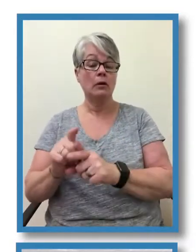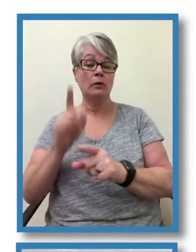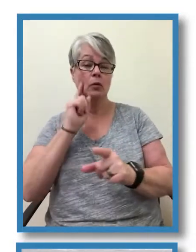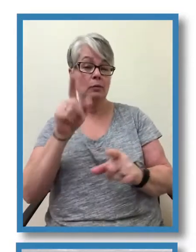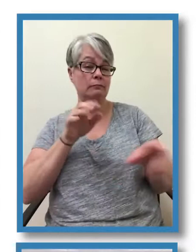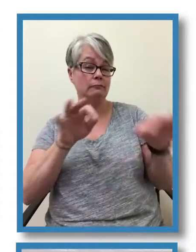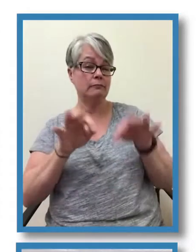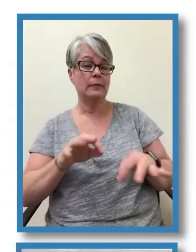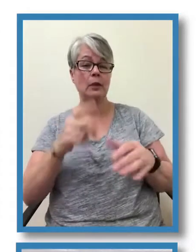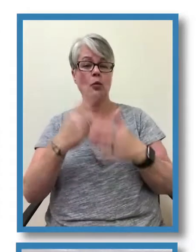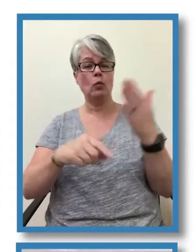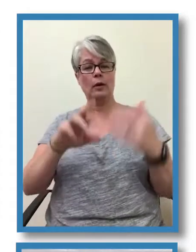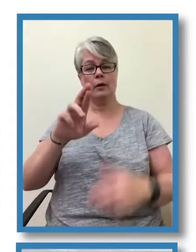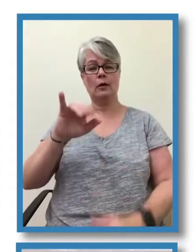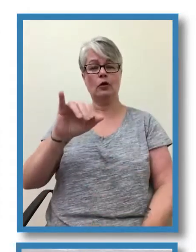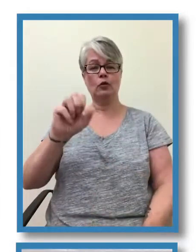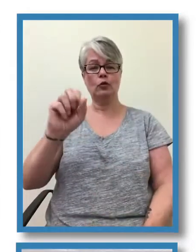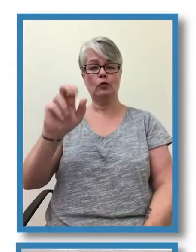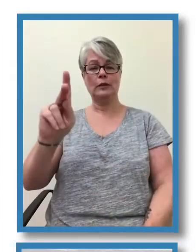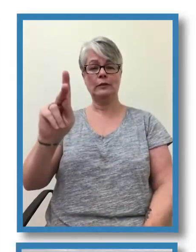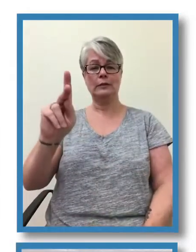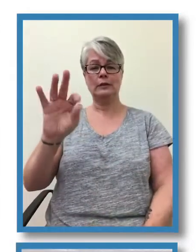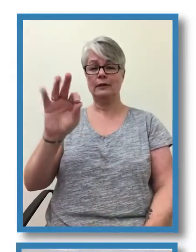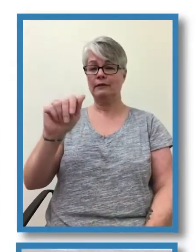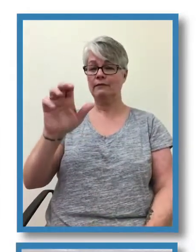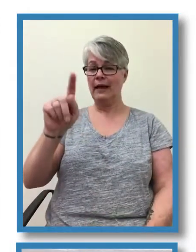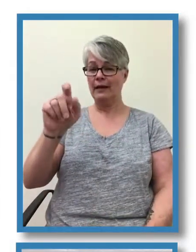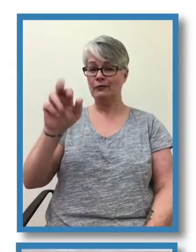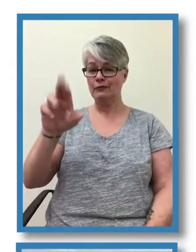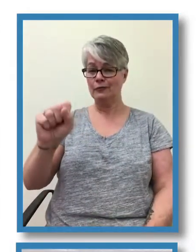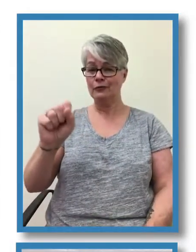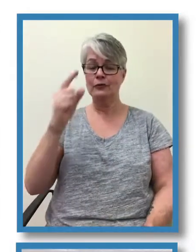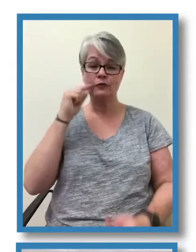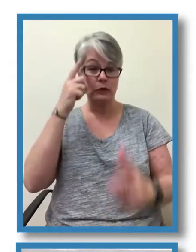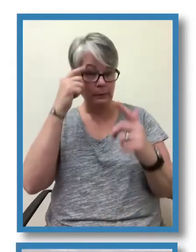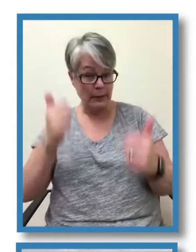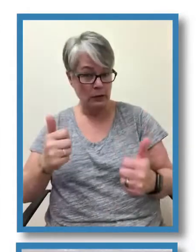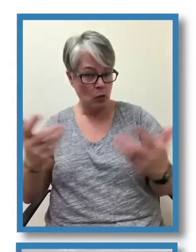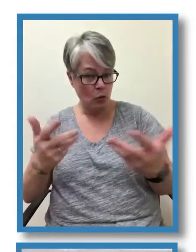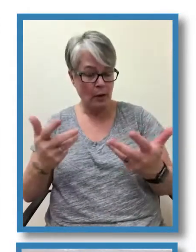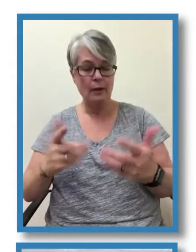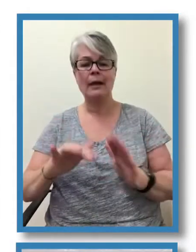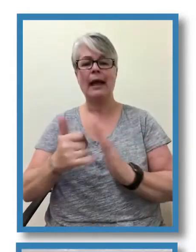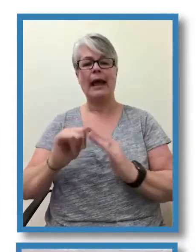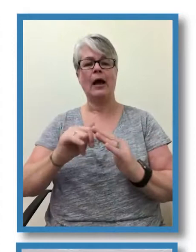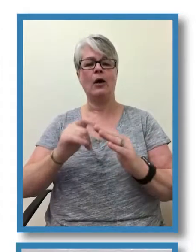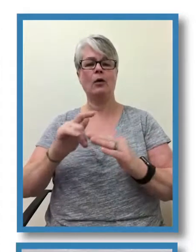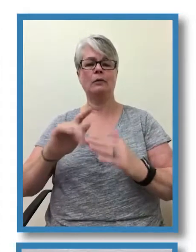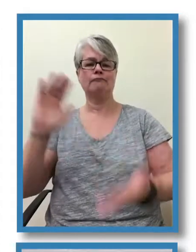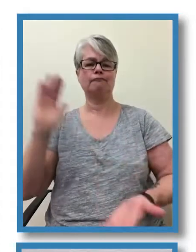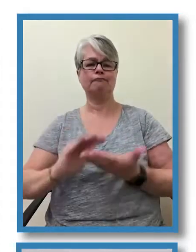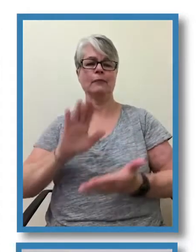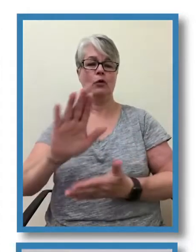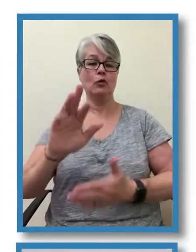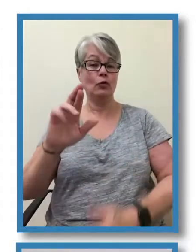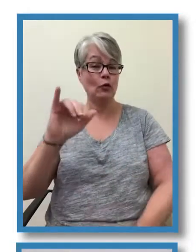some updates on research and then learn about the opportunity to participate in research, because we're not going to learn anything